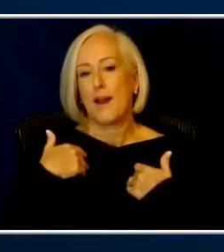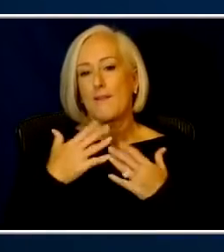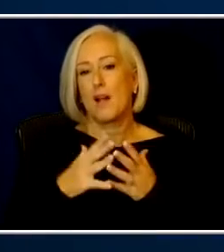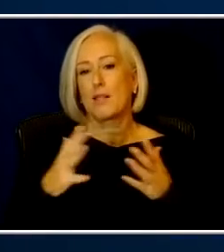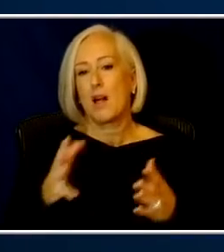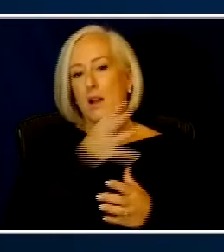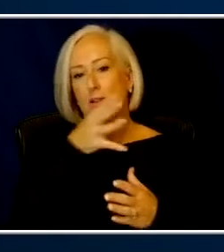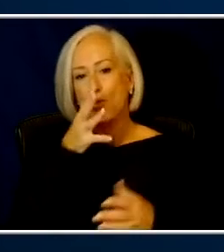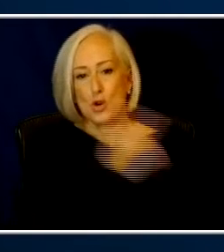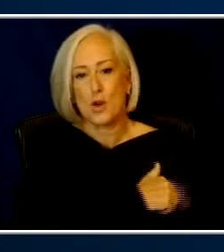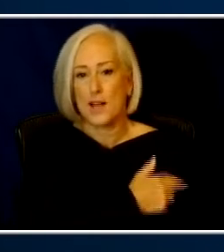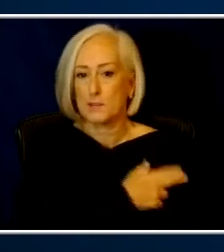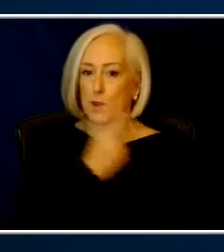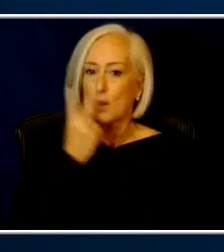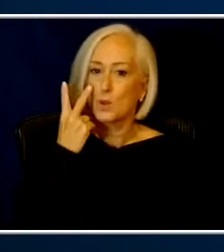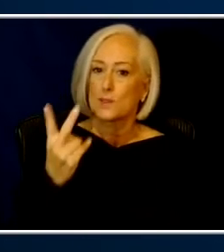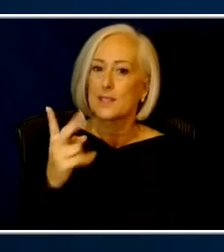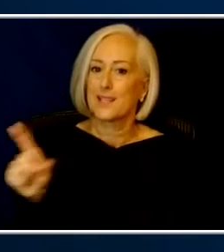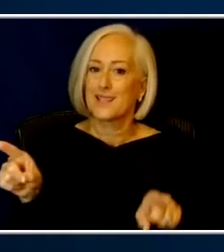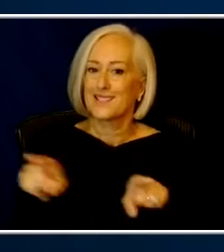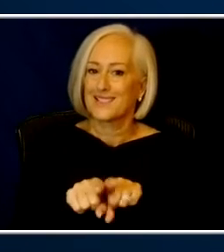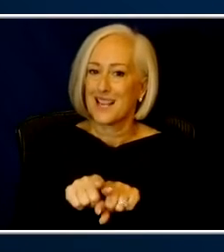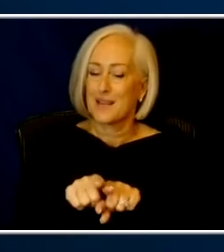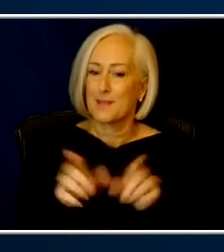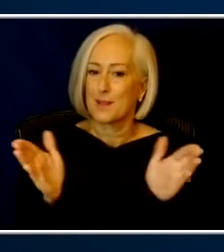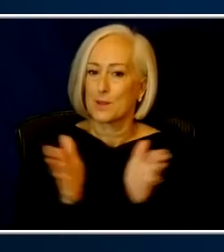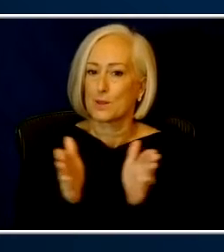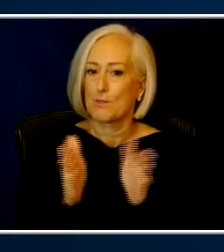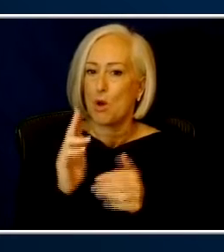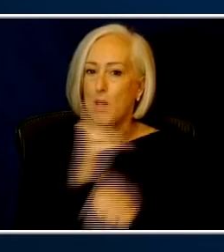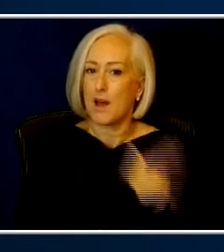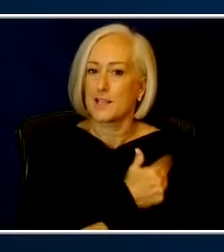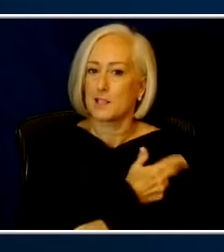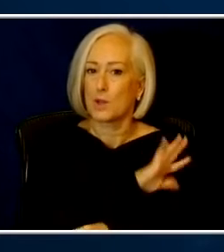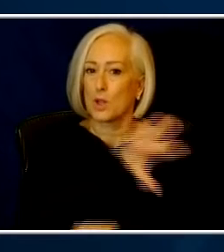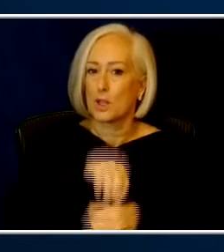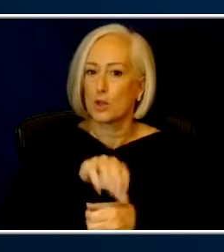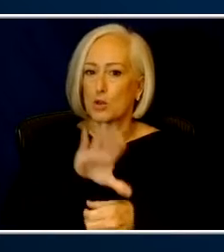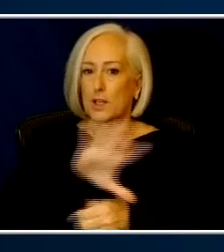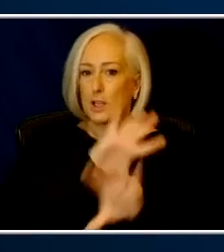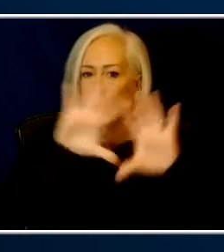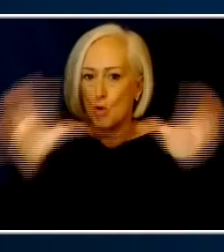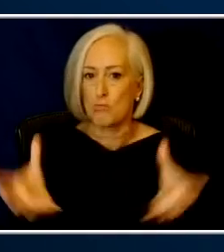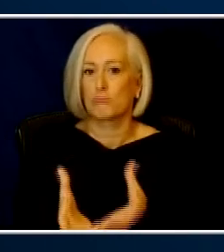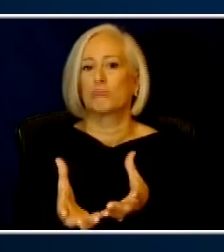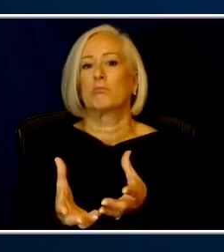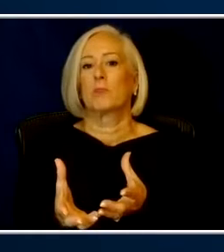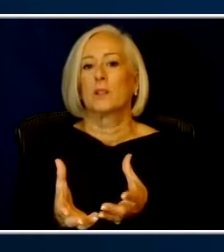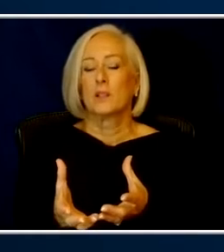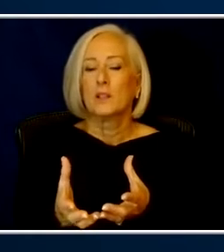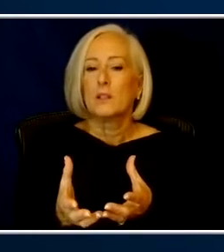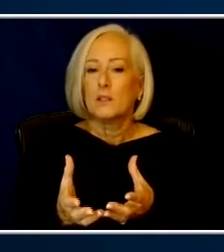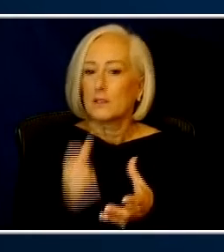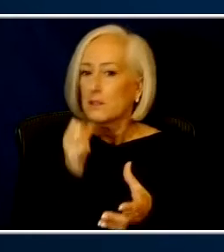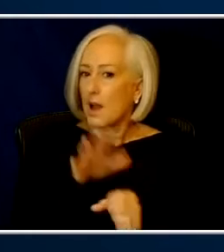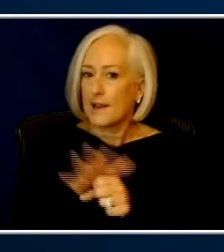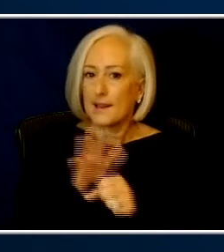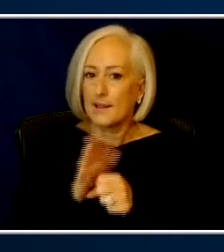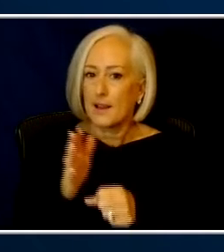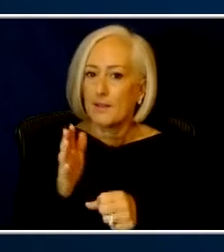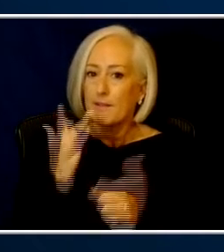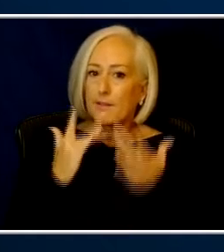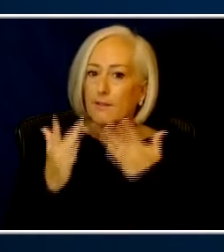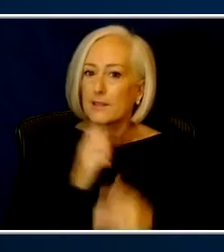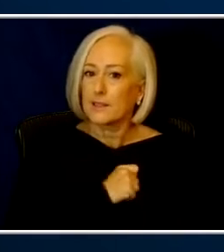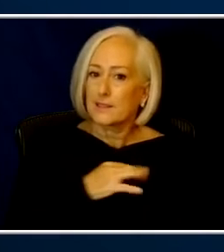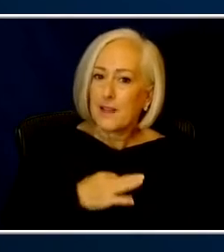there in the smaller hospitals that are part of your network, that there just aren't enough staff? And what are you doing to try